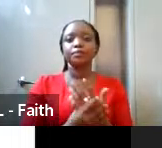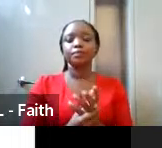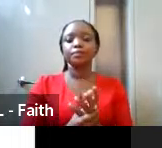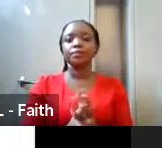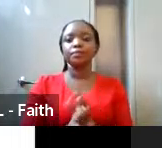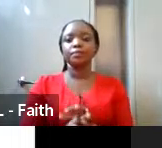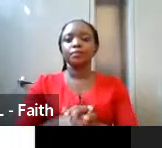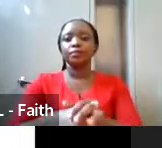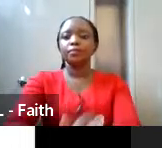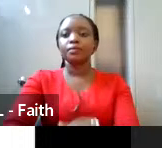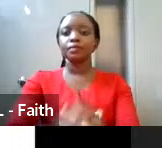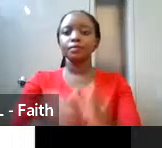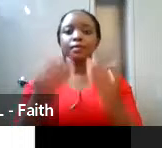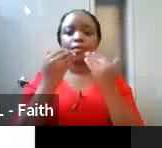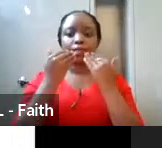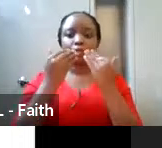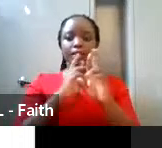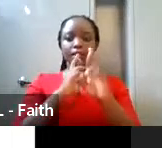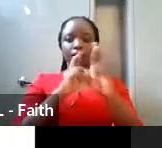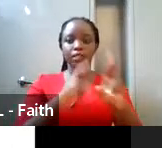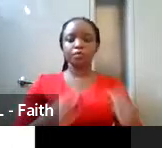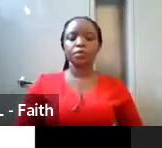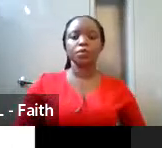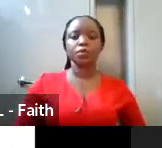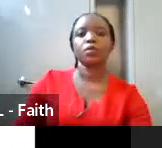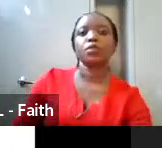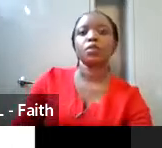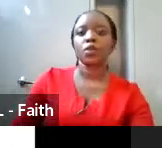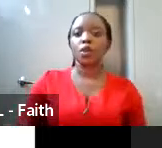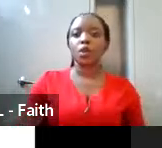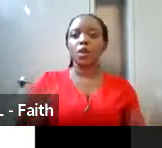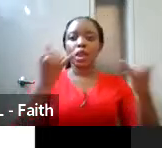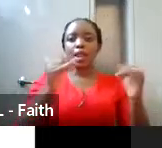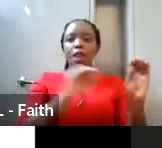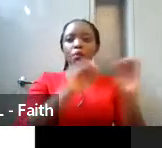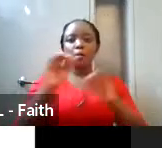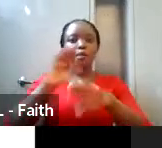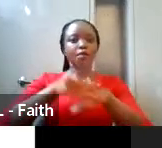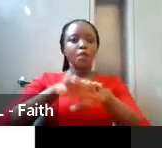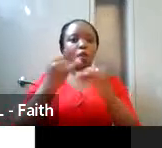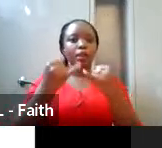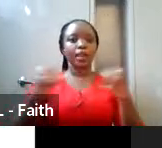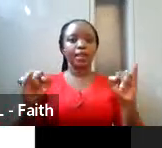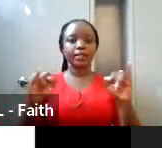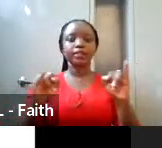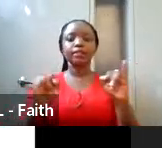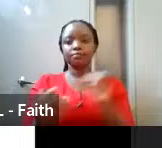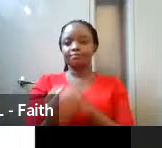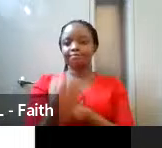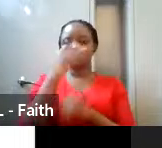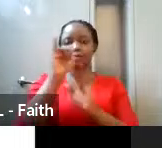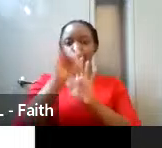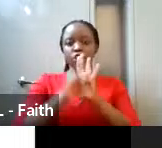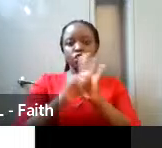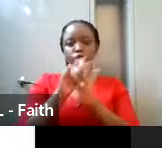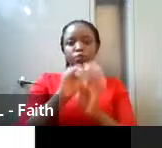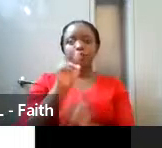Thank you for the response. We are now going to switch over to our online platform that is on YouTube, KRA